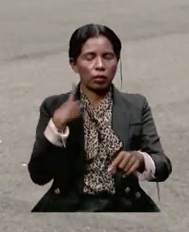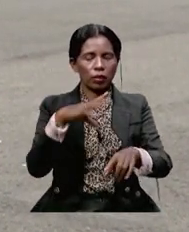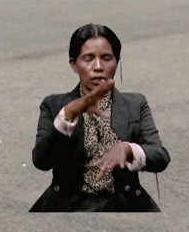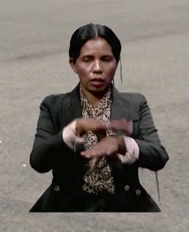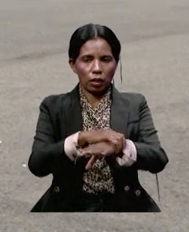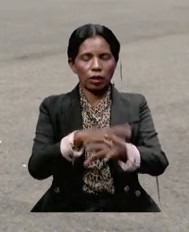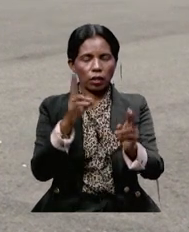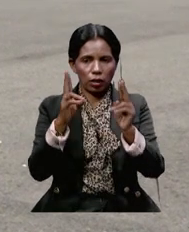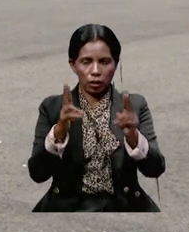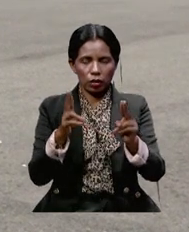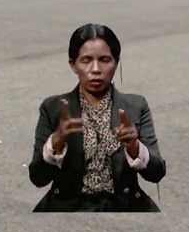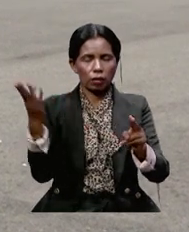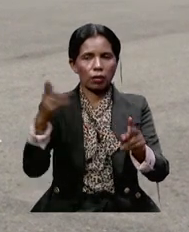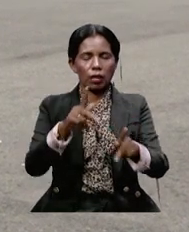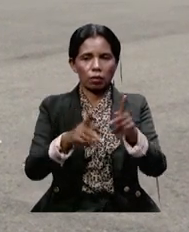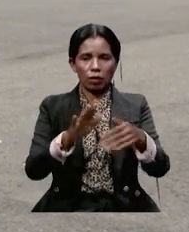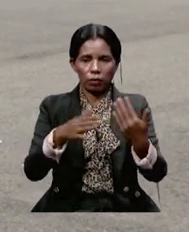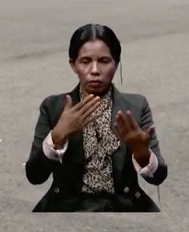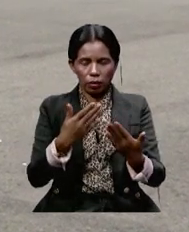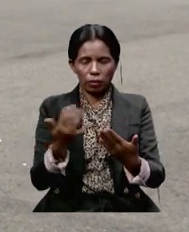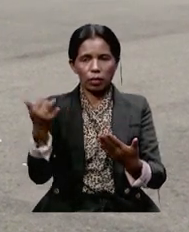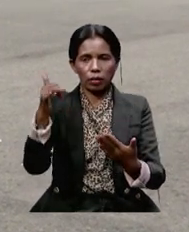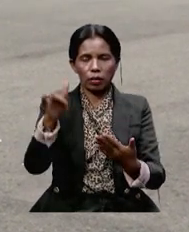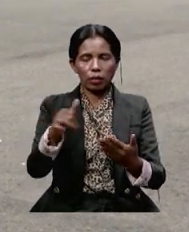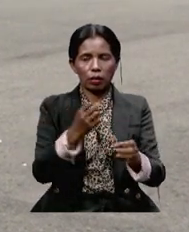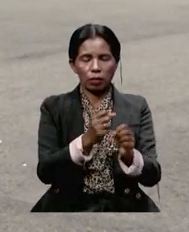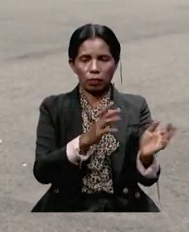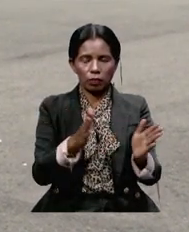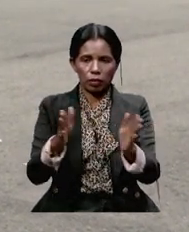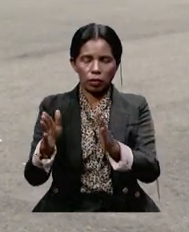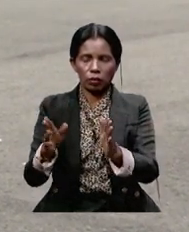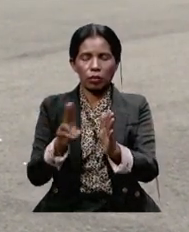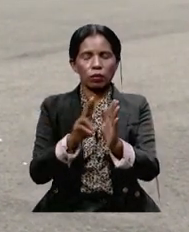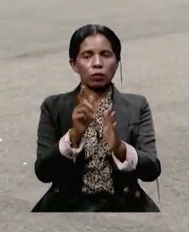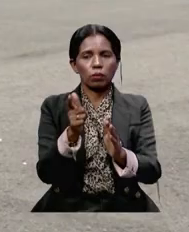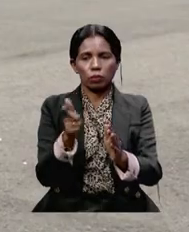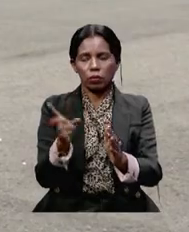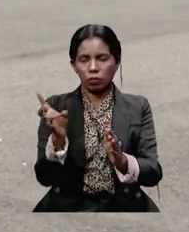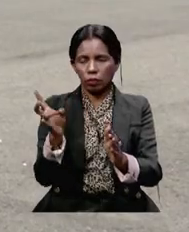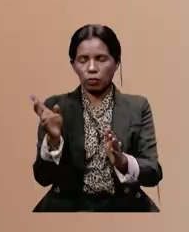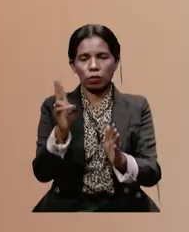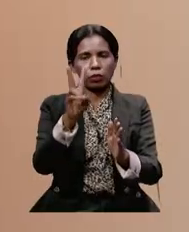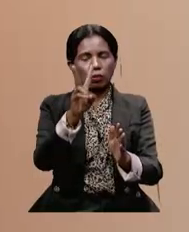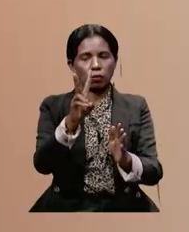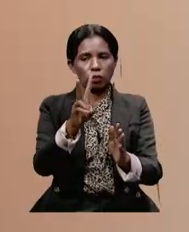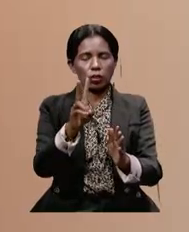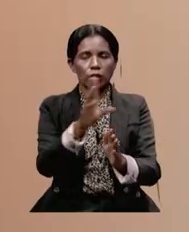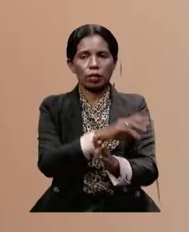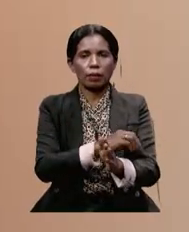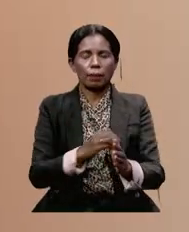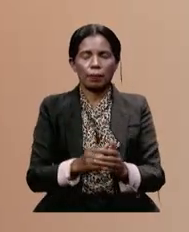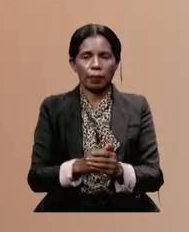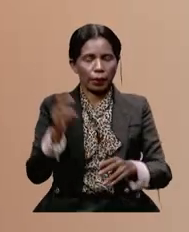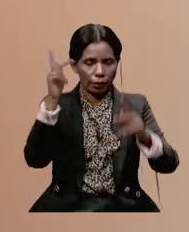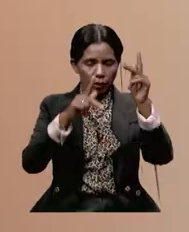sa ba suspeito sira, ita halo proceso ba sender 2 horas, ipa apresenta ba Ministério Público. Kazu